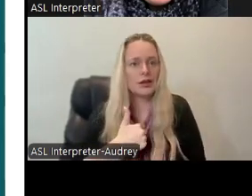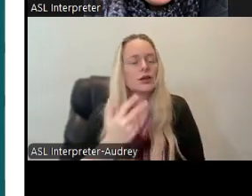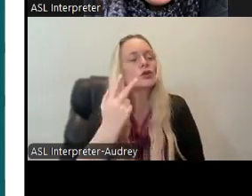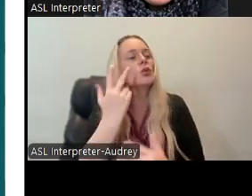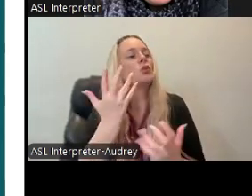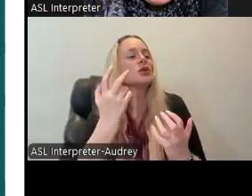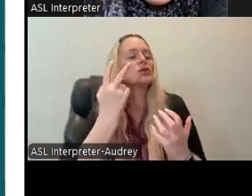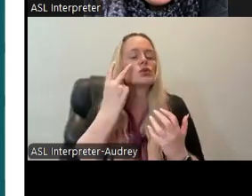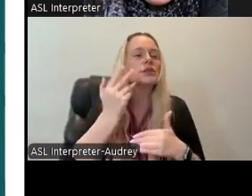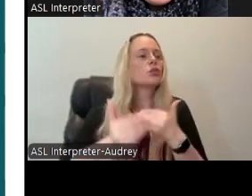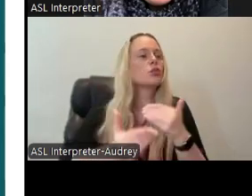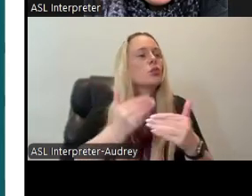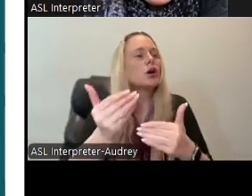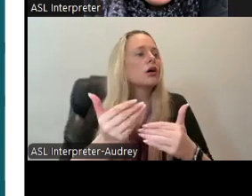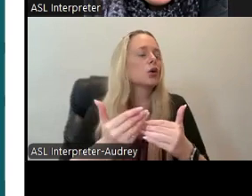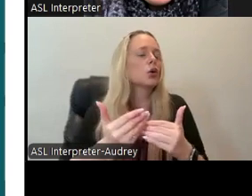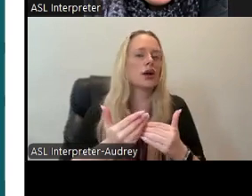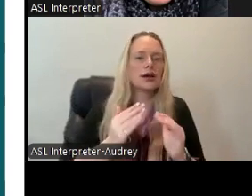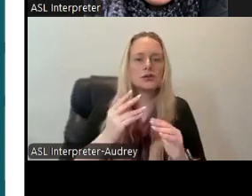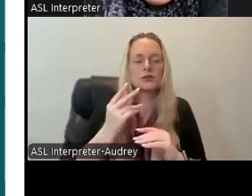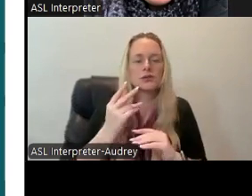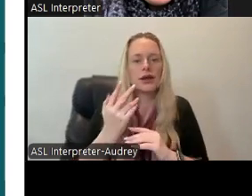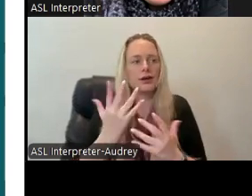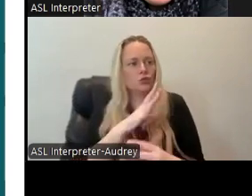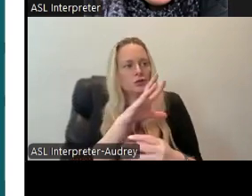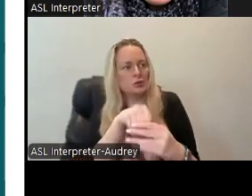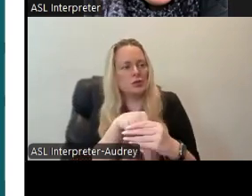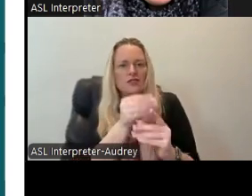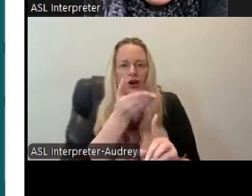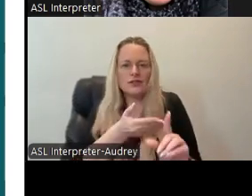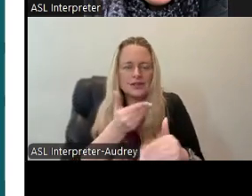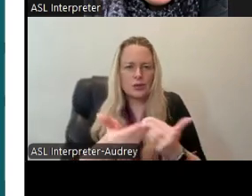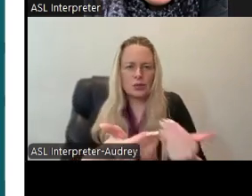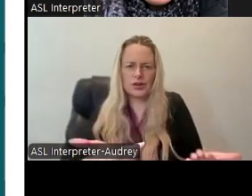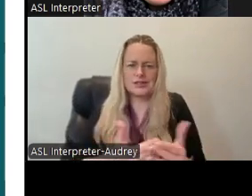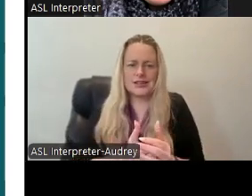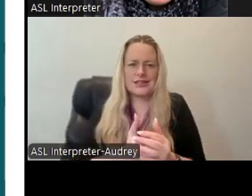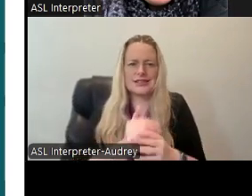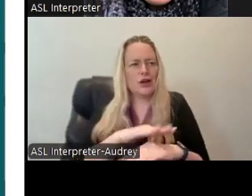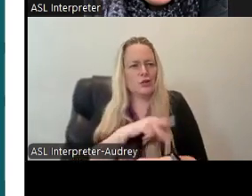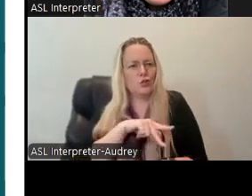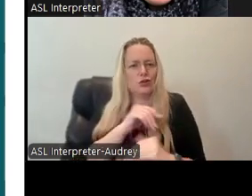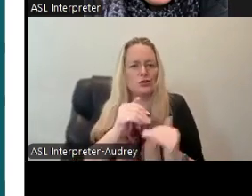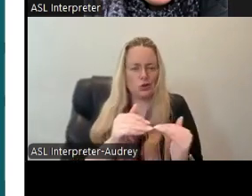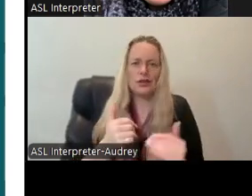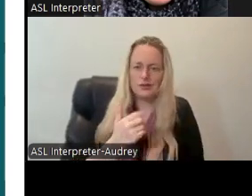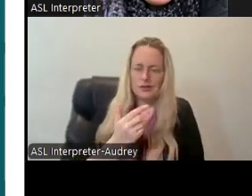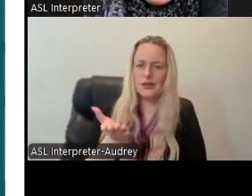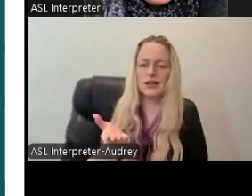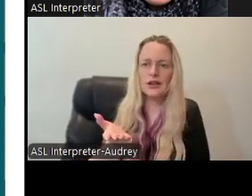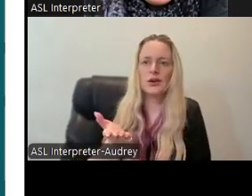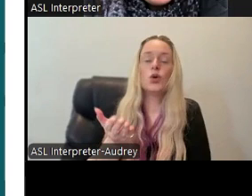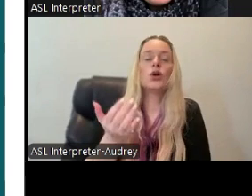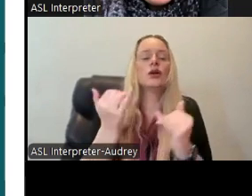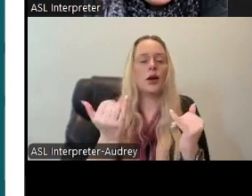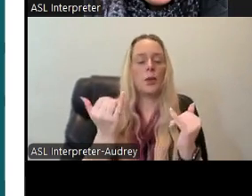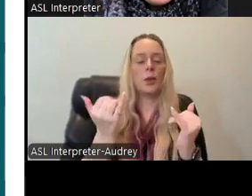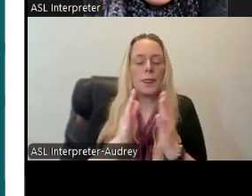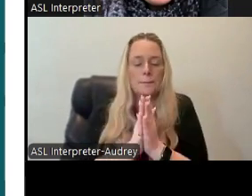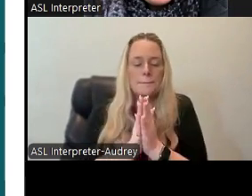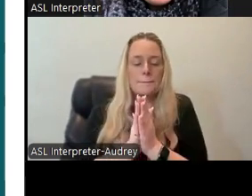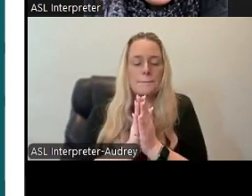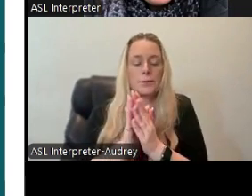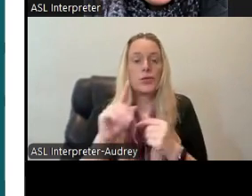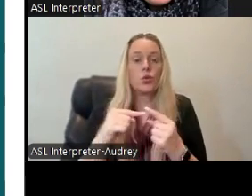progress and just to be a part of it on a personal level. Now, when I